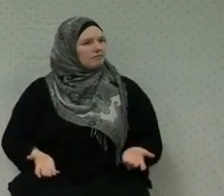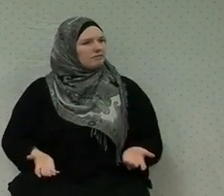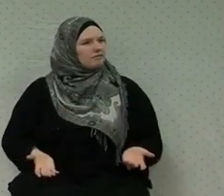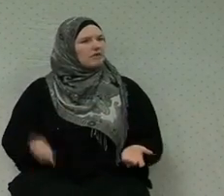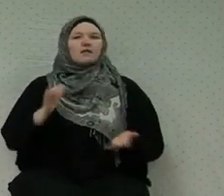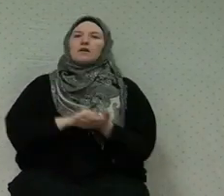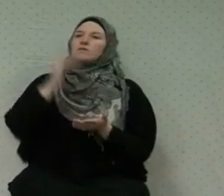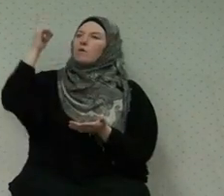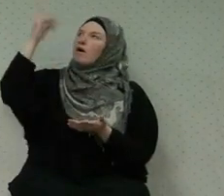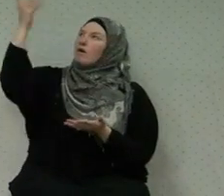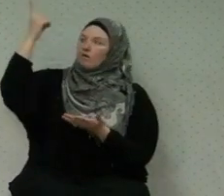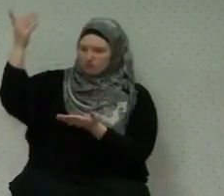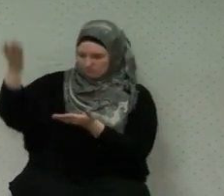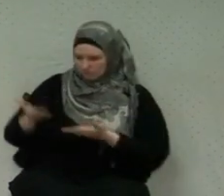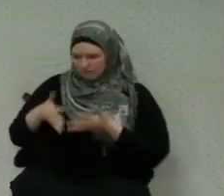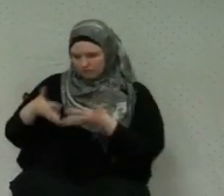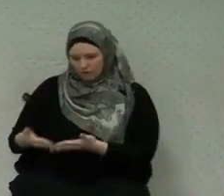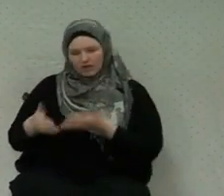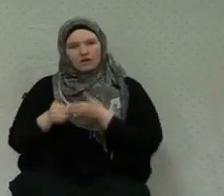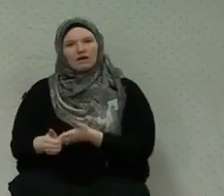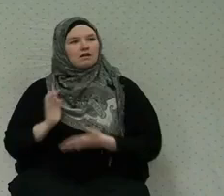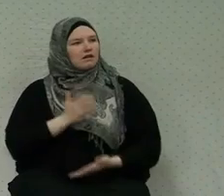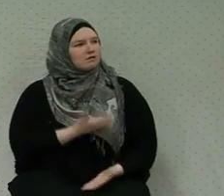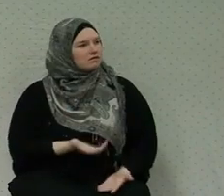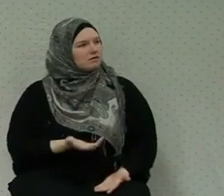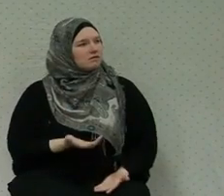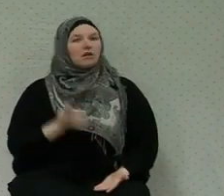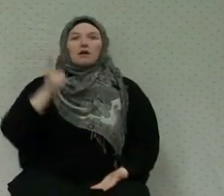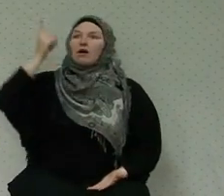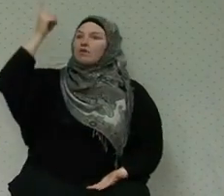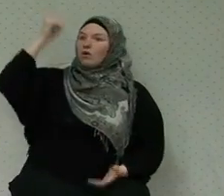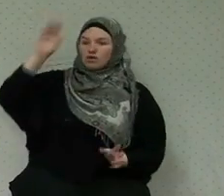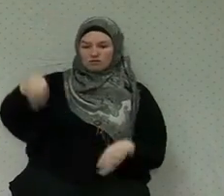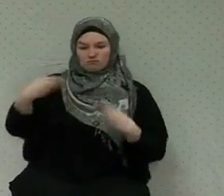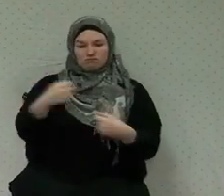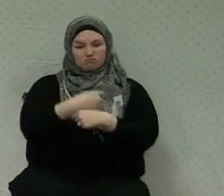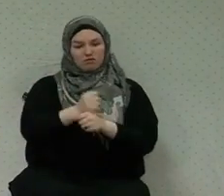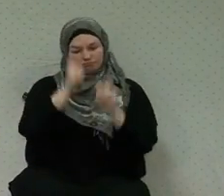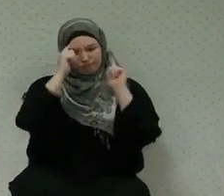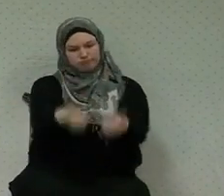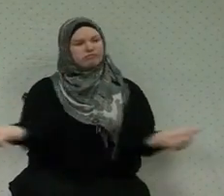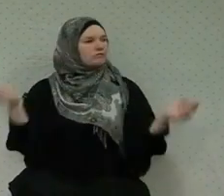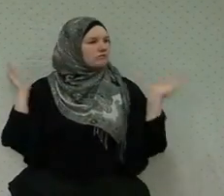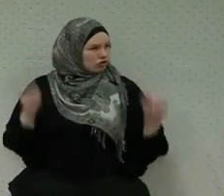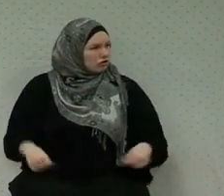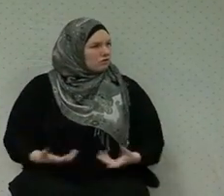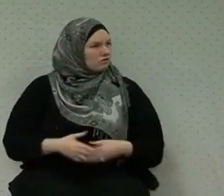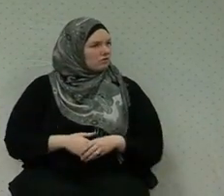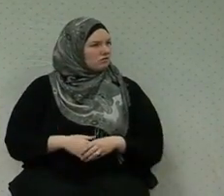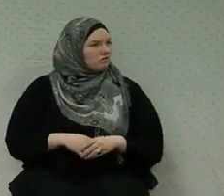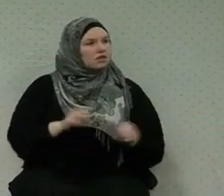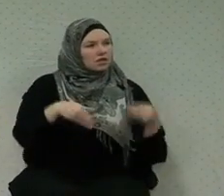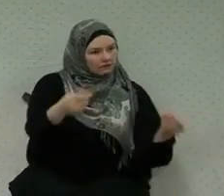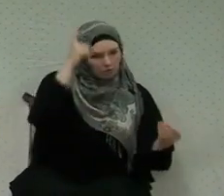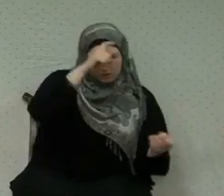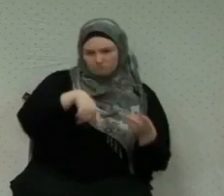That's why He is guiding us. He could have created us and left us for our own devices. You people, you're given minds, you're given